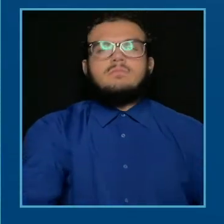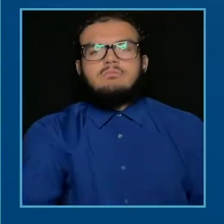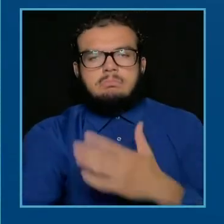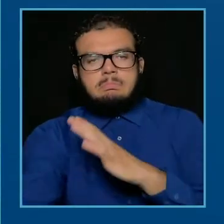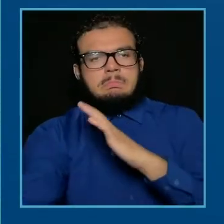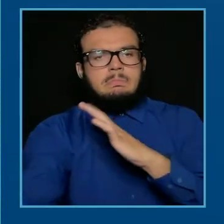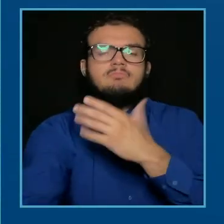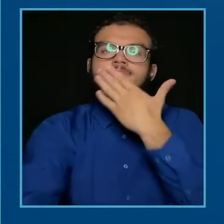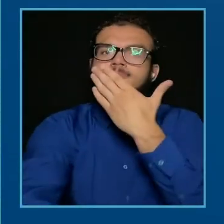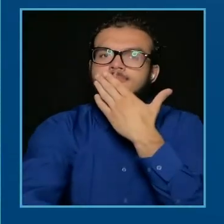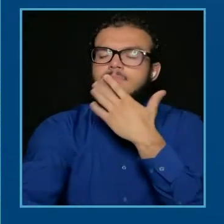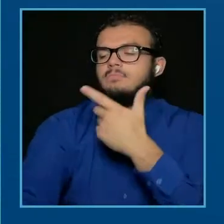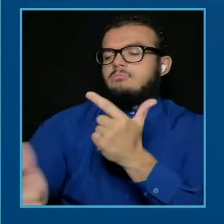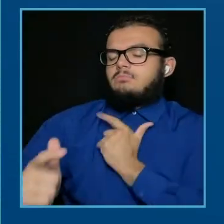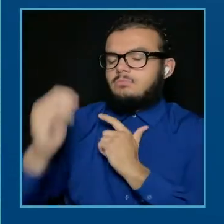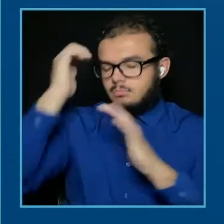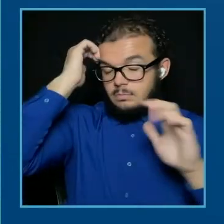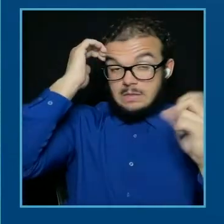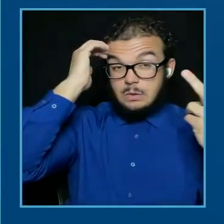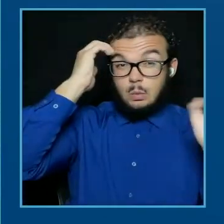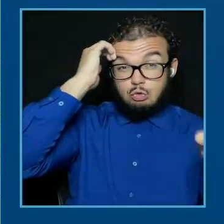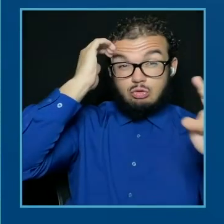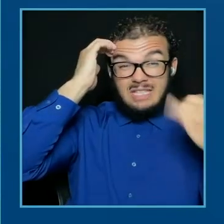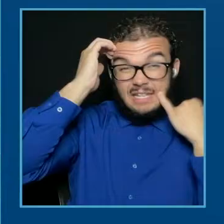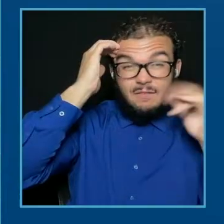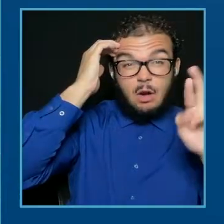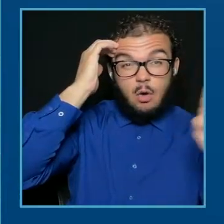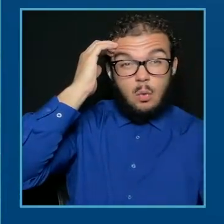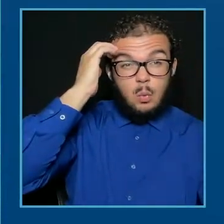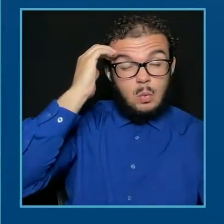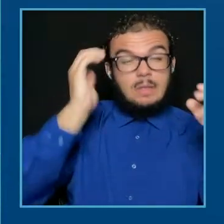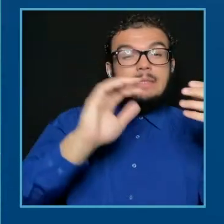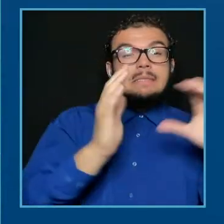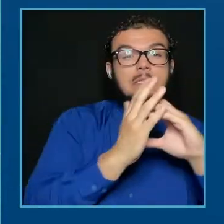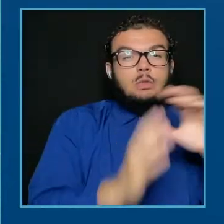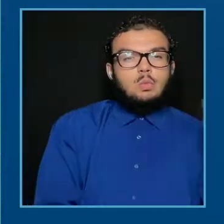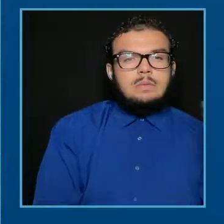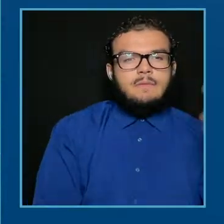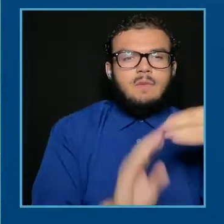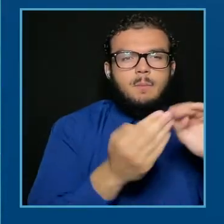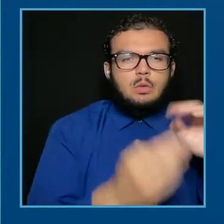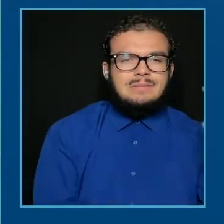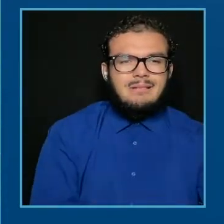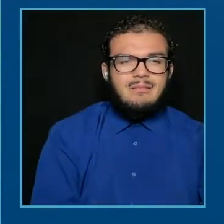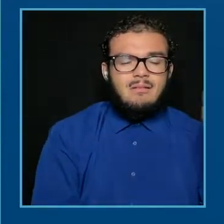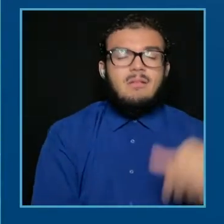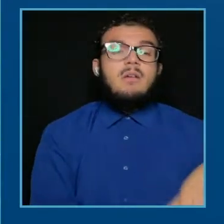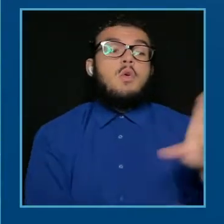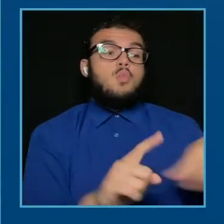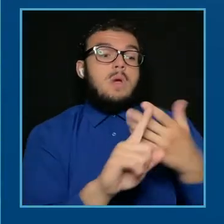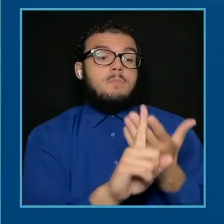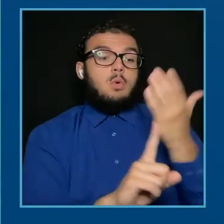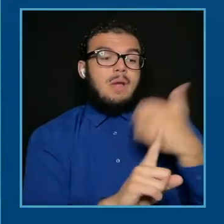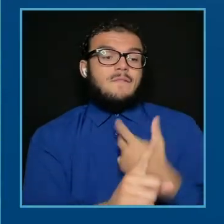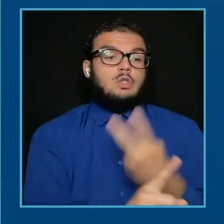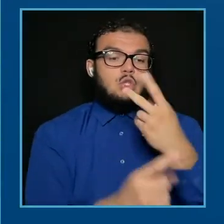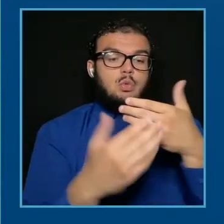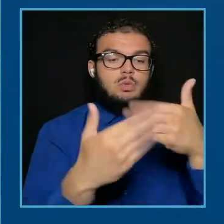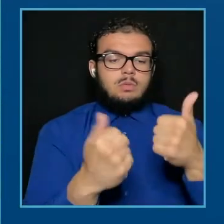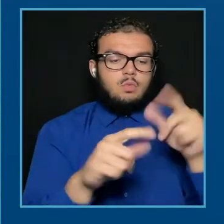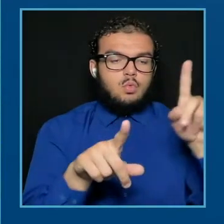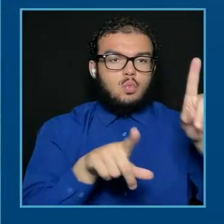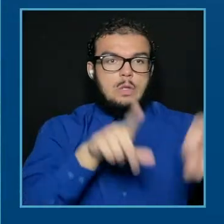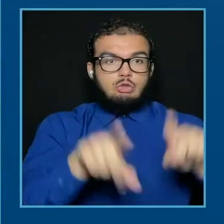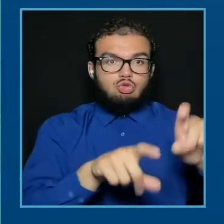question. And if we can turn to Roberts, section 2710 states that when a motion has two separate questions,